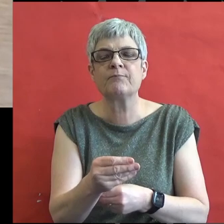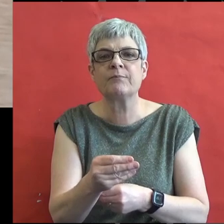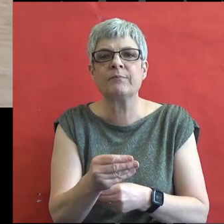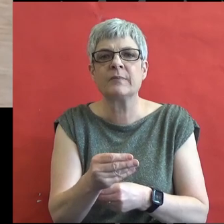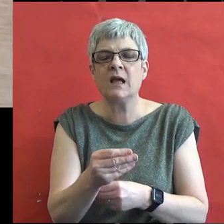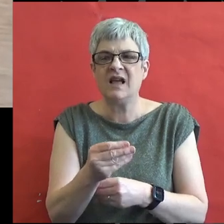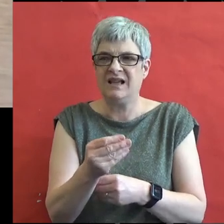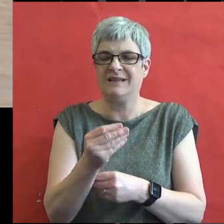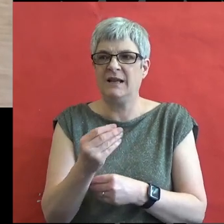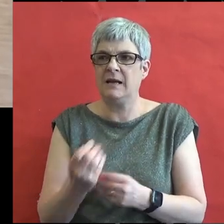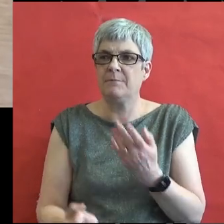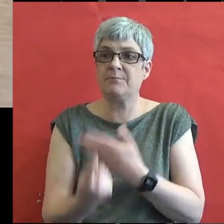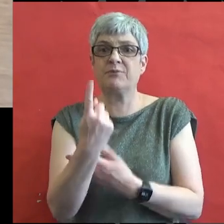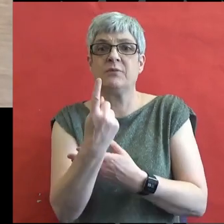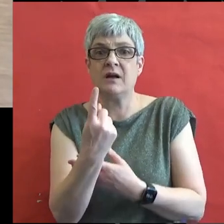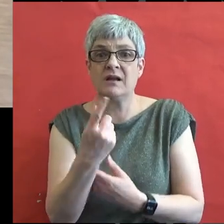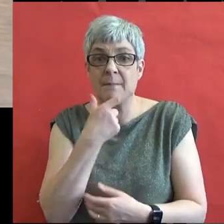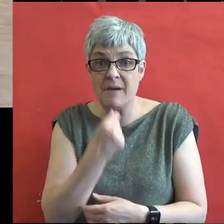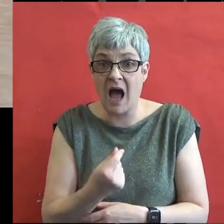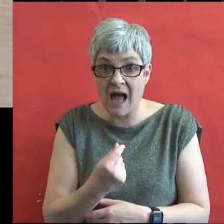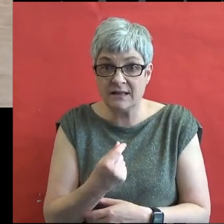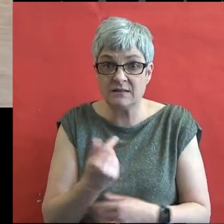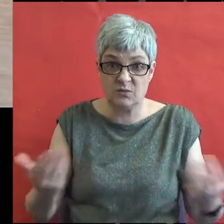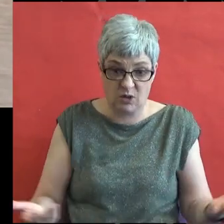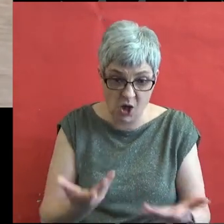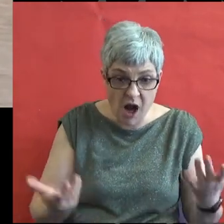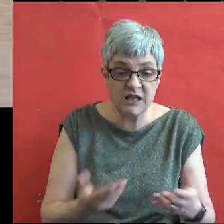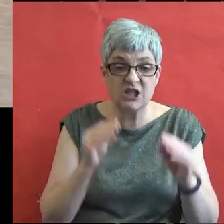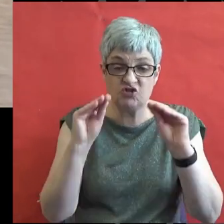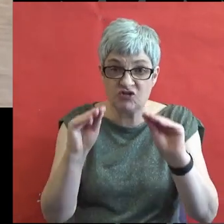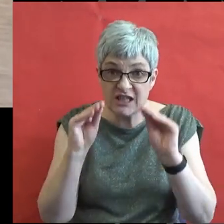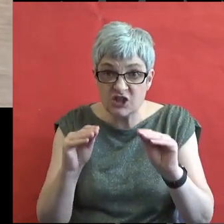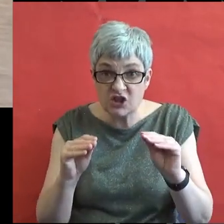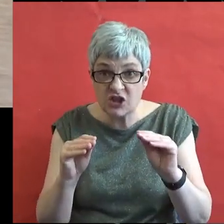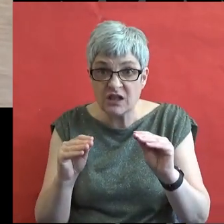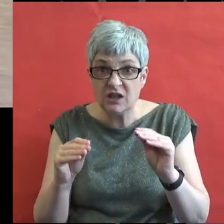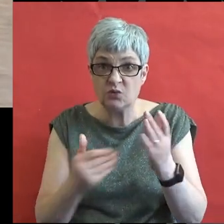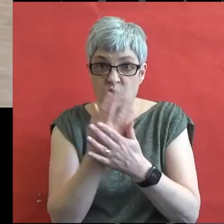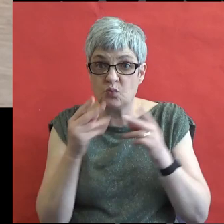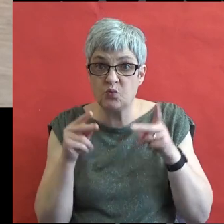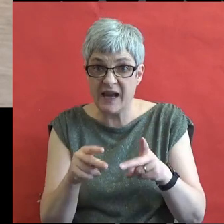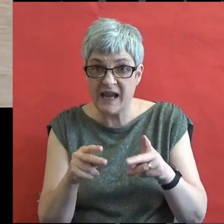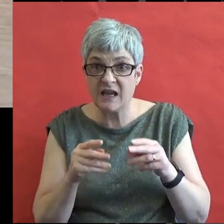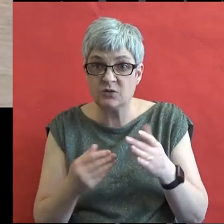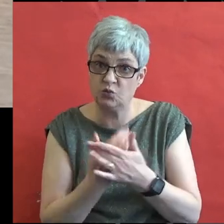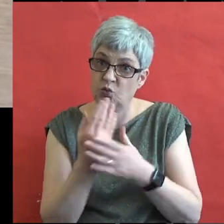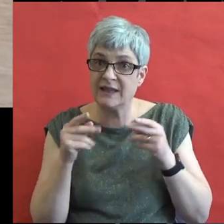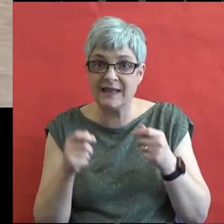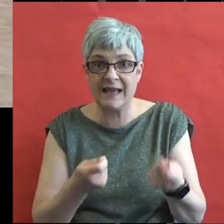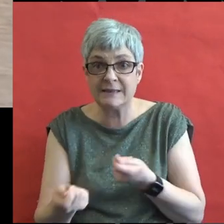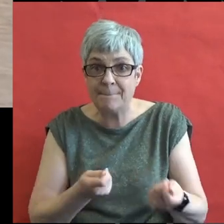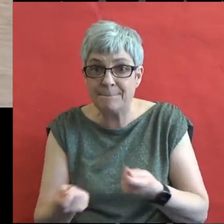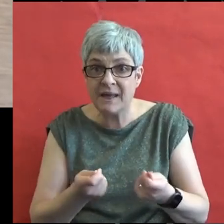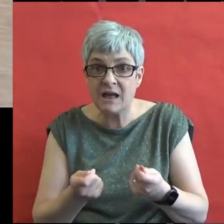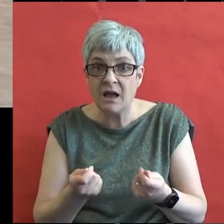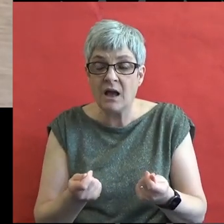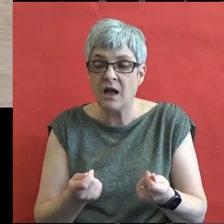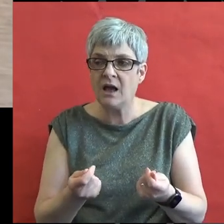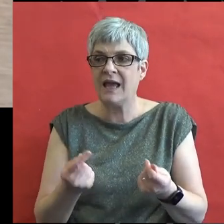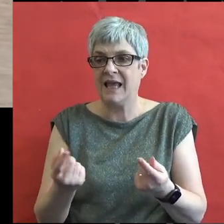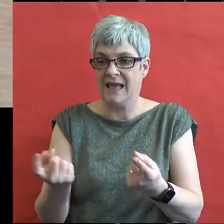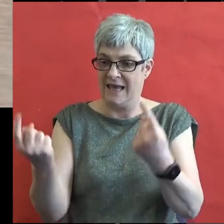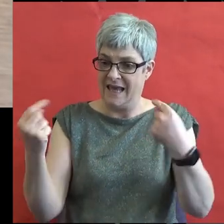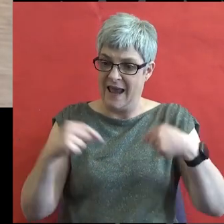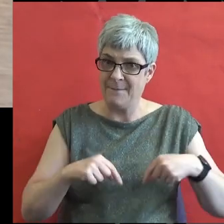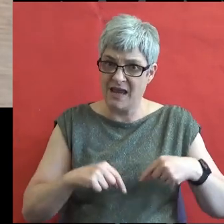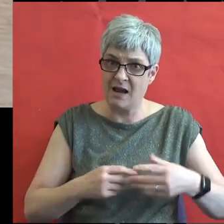Nor did he just appear as a man to encourage and teach us the way of the new kingdom. He came to us as a helpless